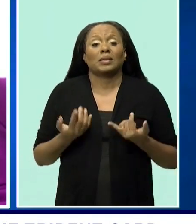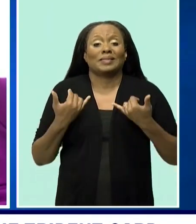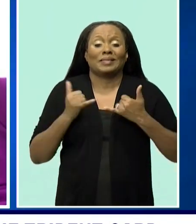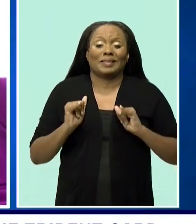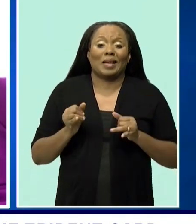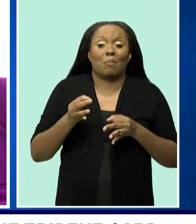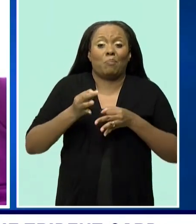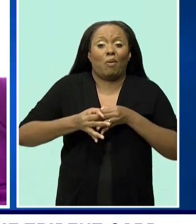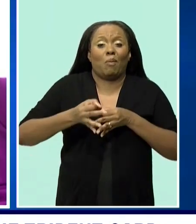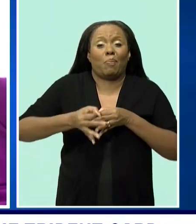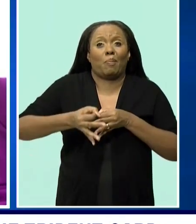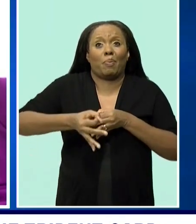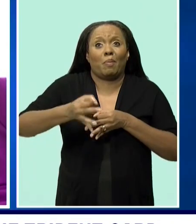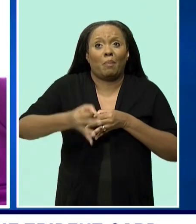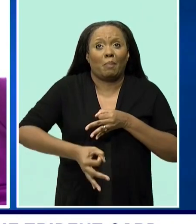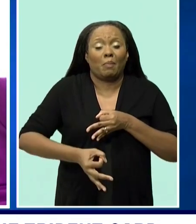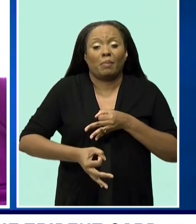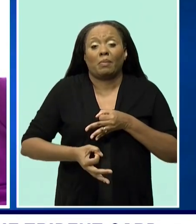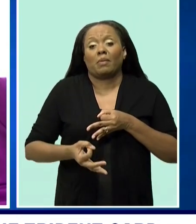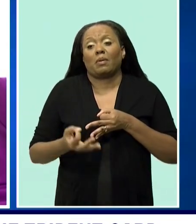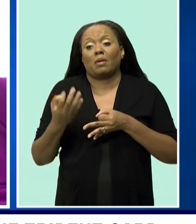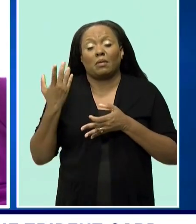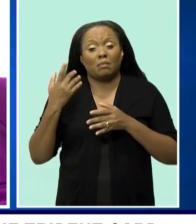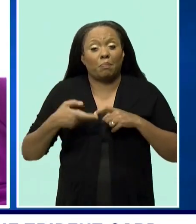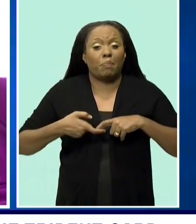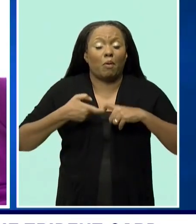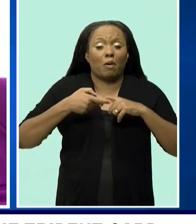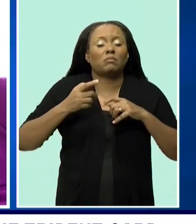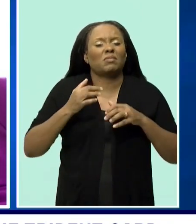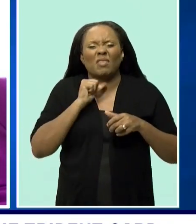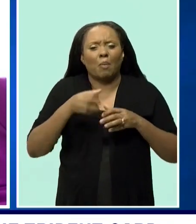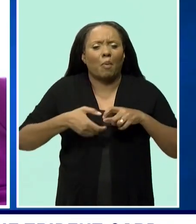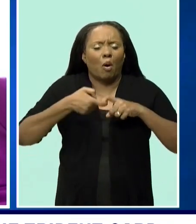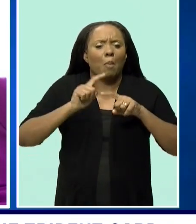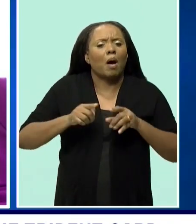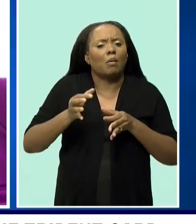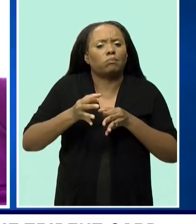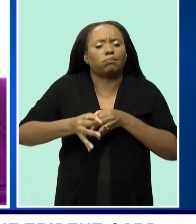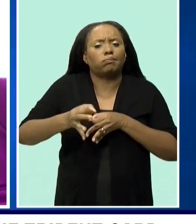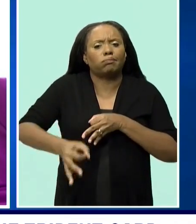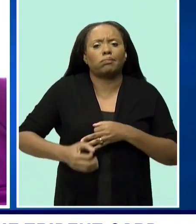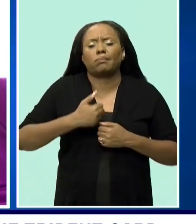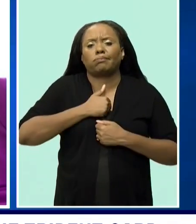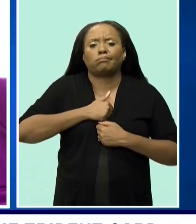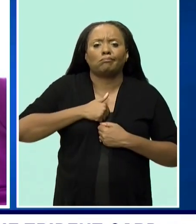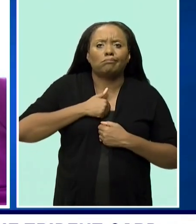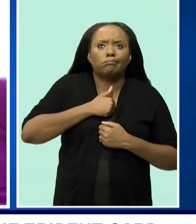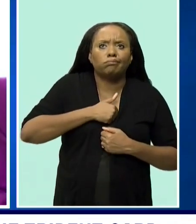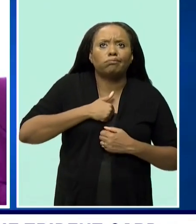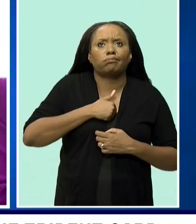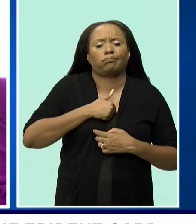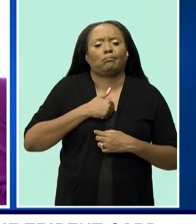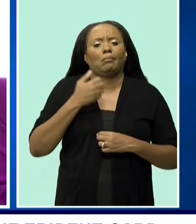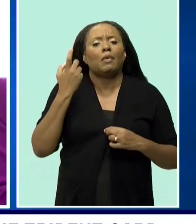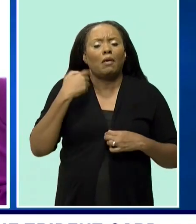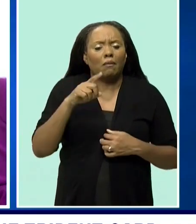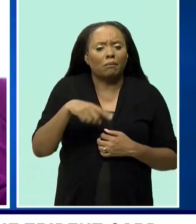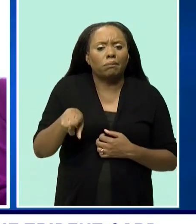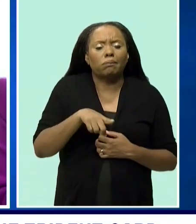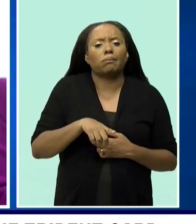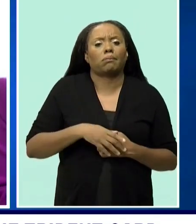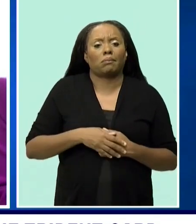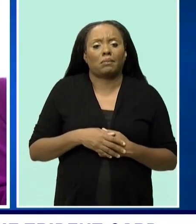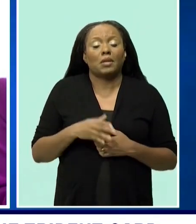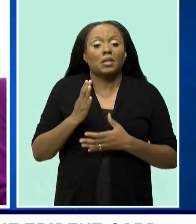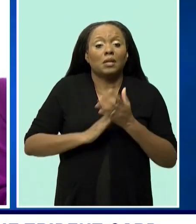for delivery of cards for each and every citizen. And I therefore sincerely apologize for disappointing my fellow Barbadians who